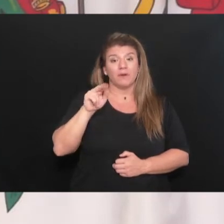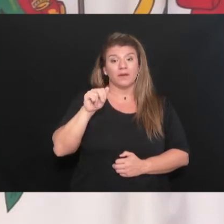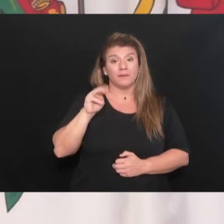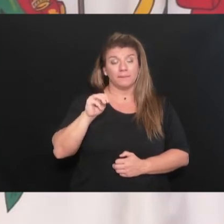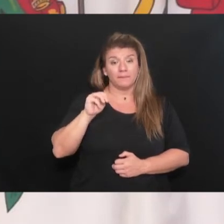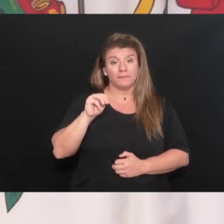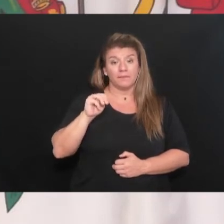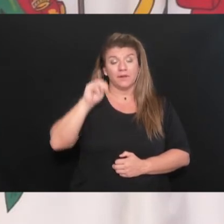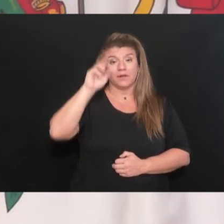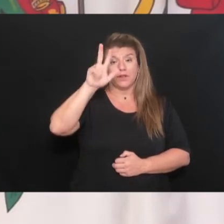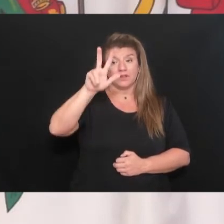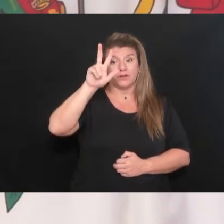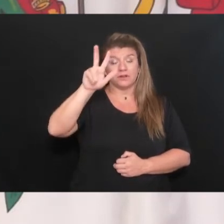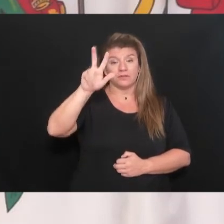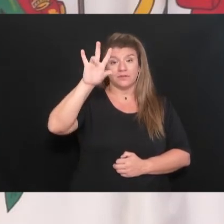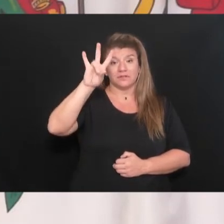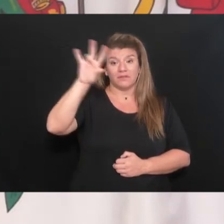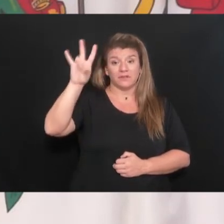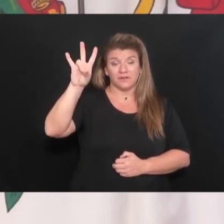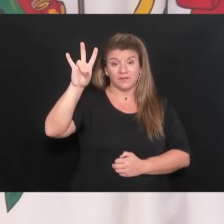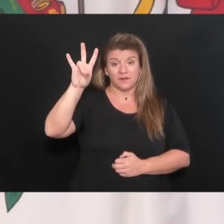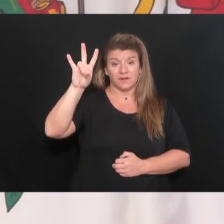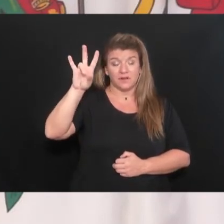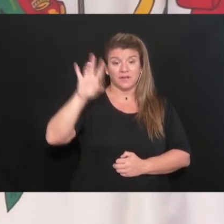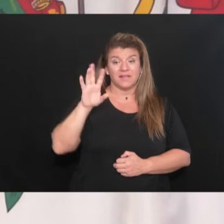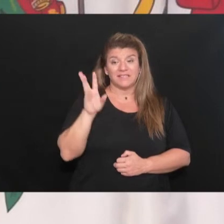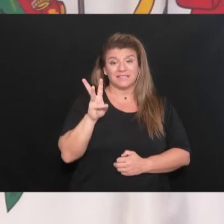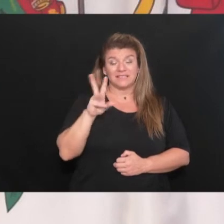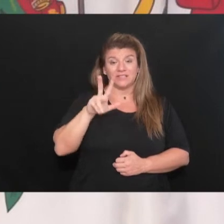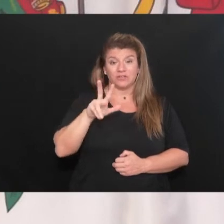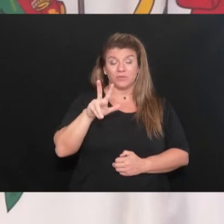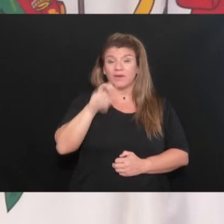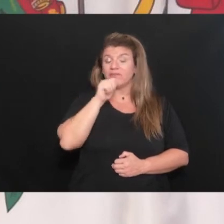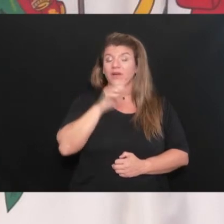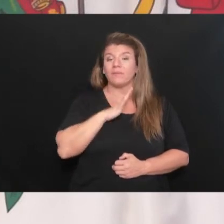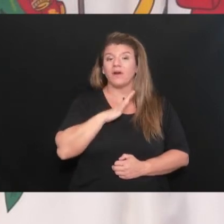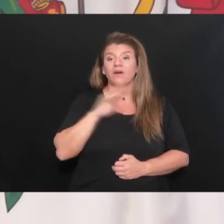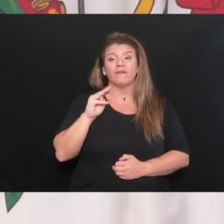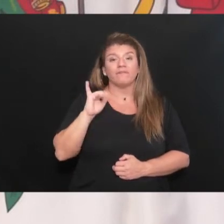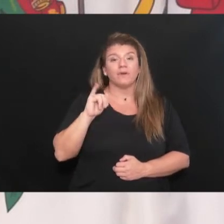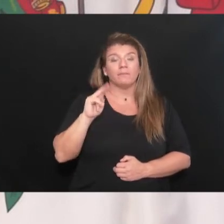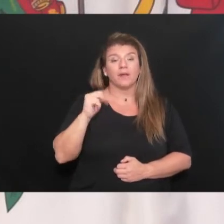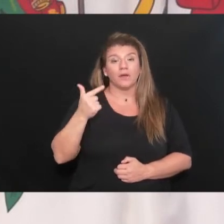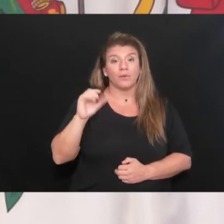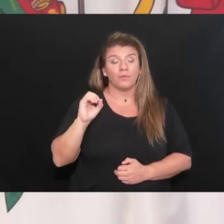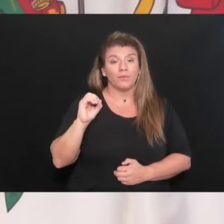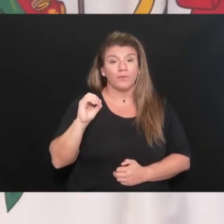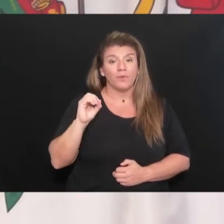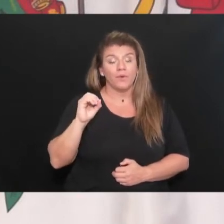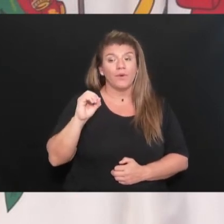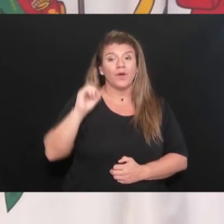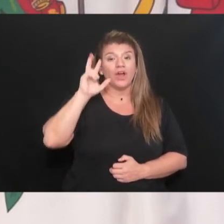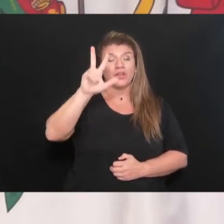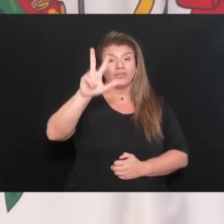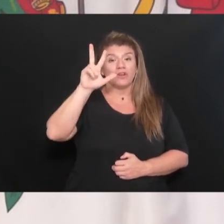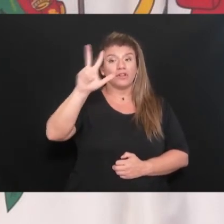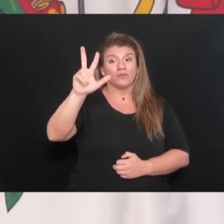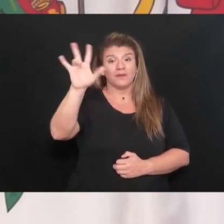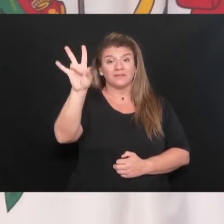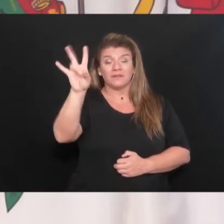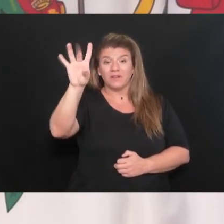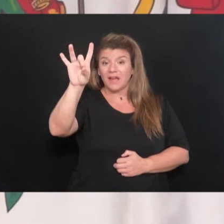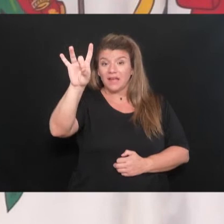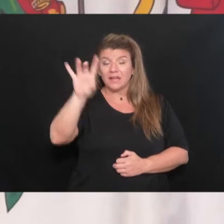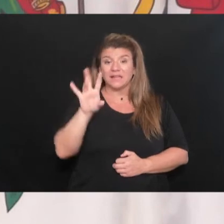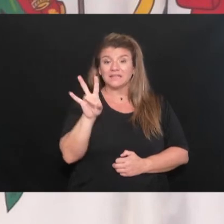Our 3,377th death, a 63-year-old female from Mingo County. Our 3,378th death,